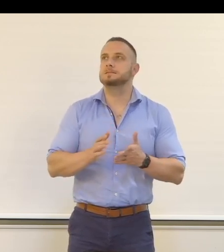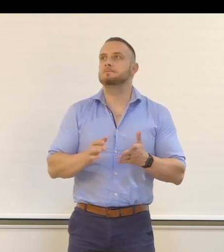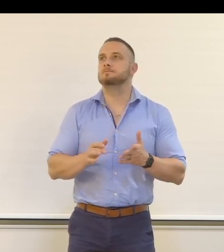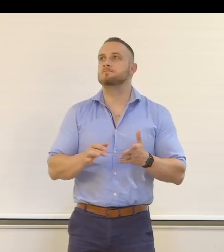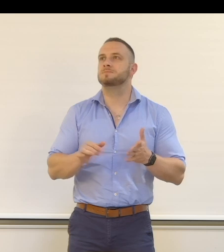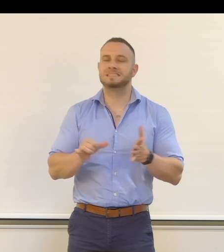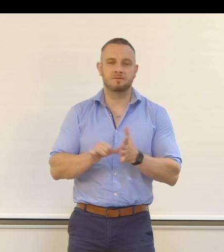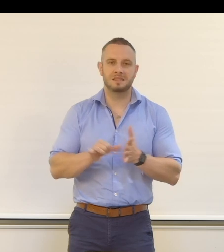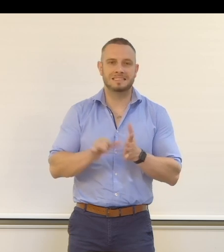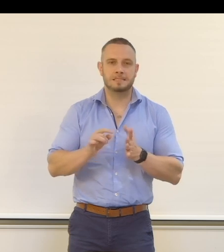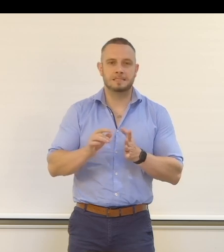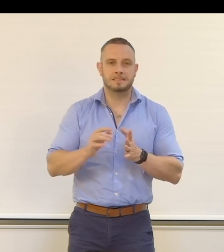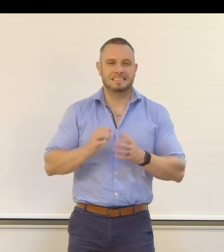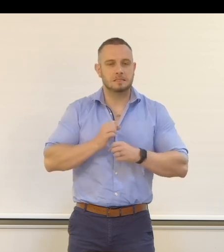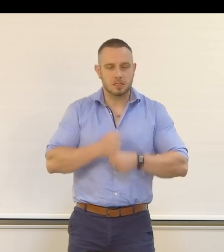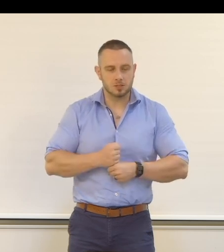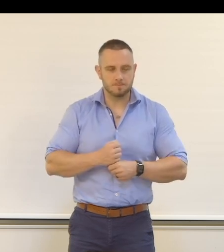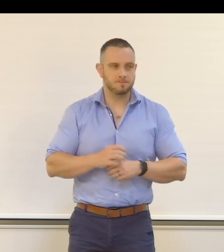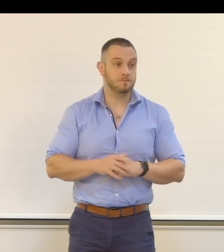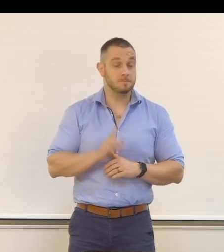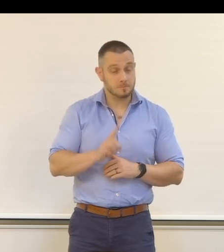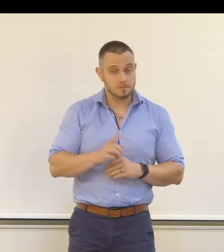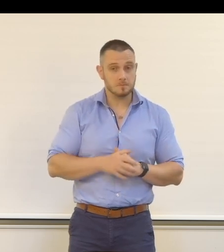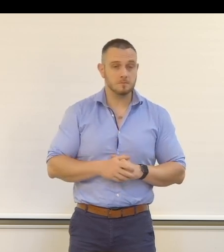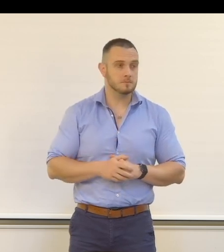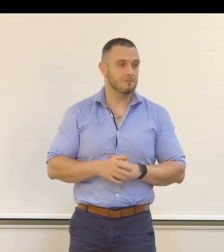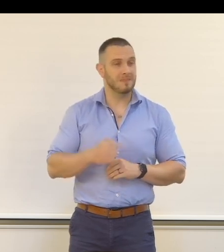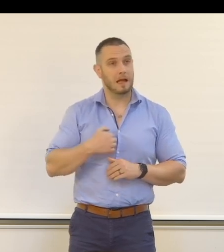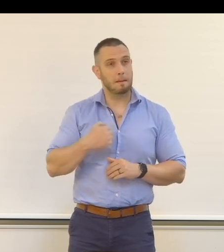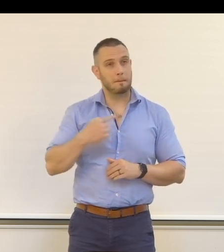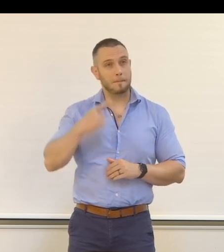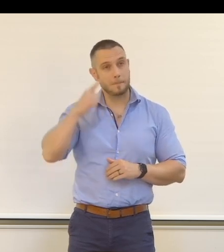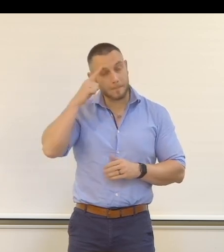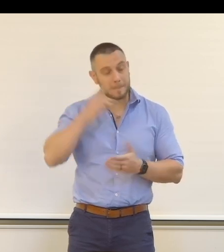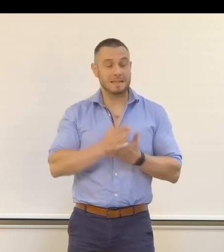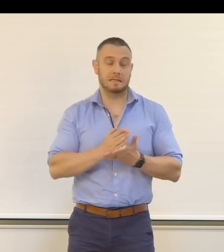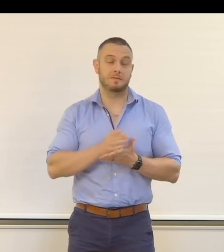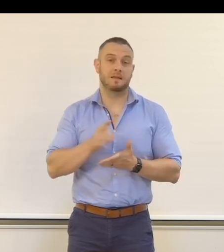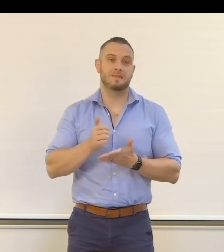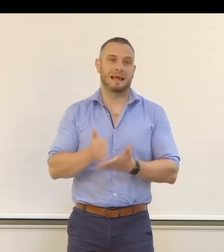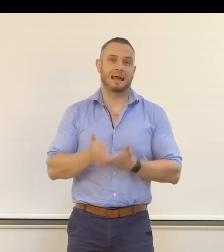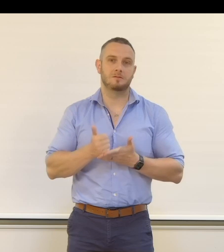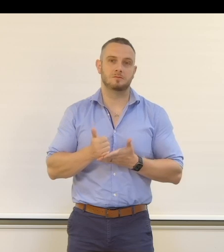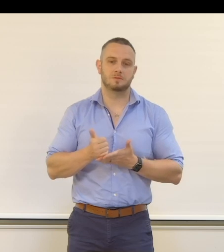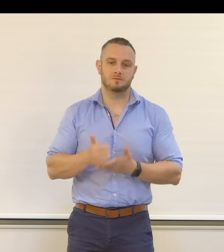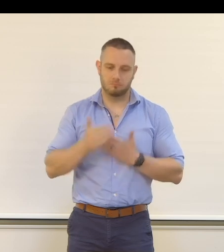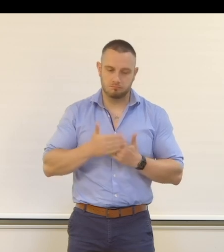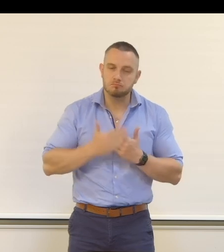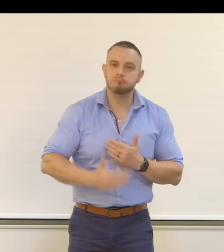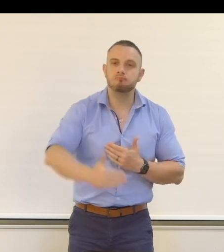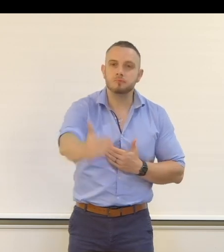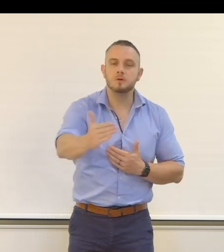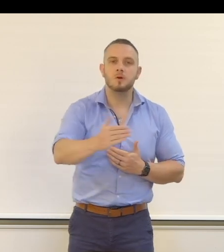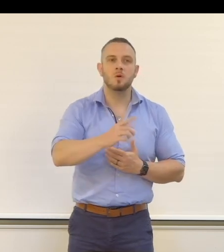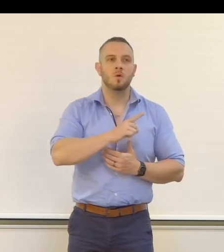of tensions at the beginning. But personally, I believe that it helped in the long run, because it